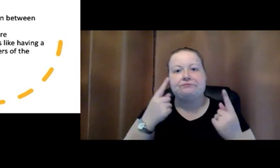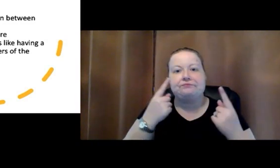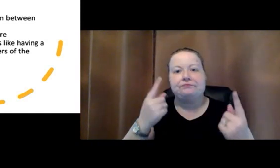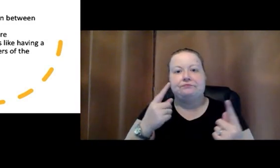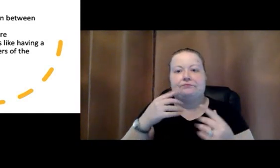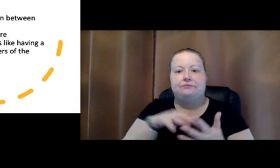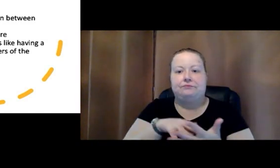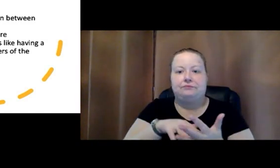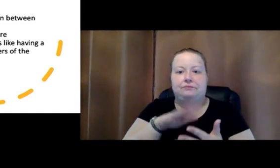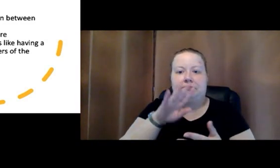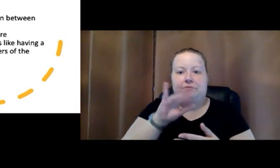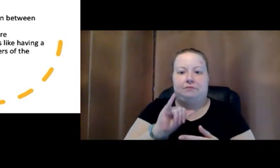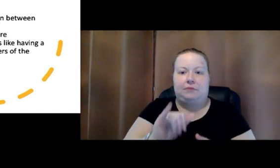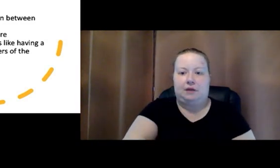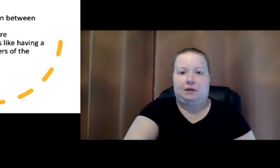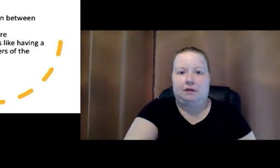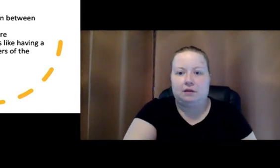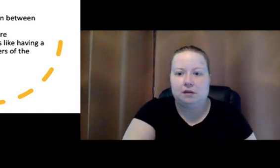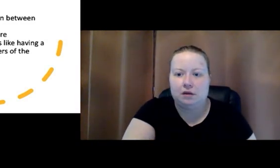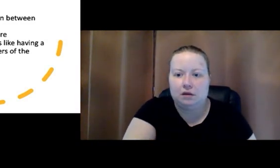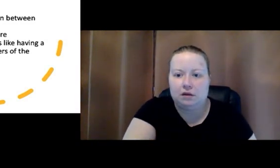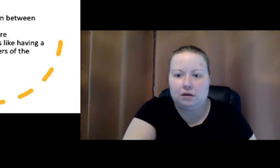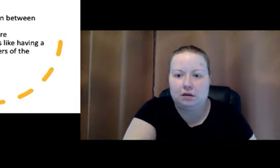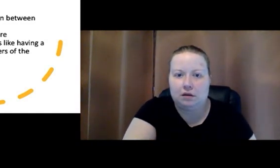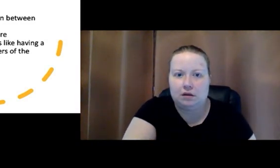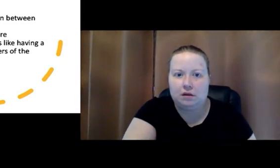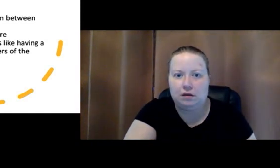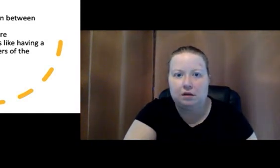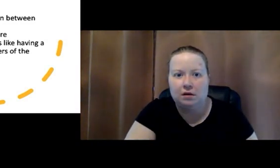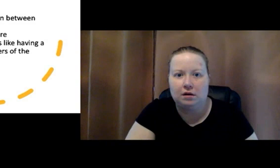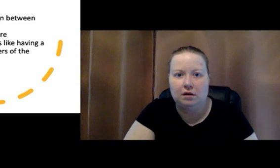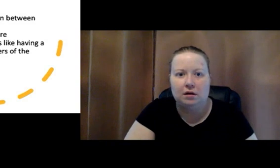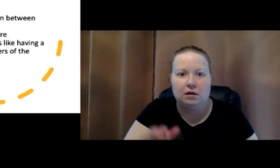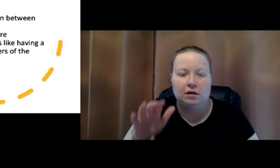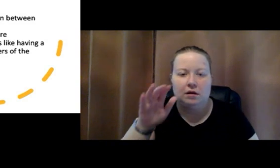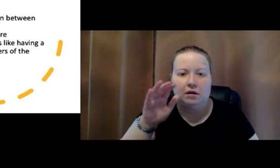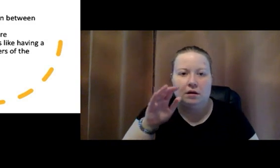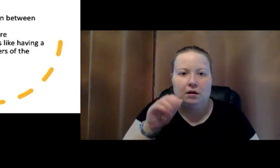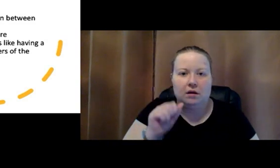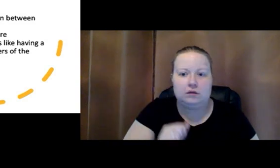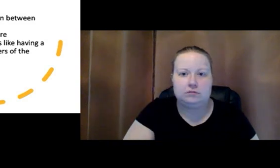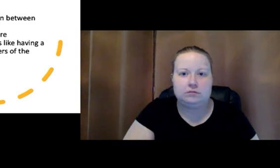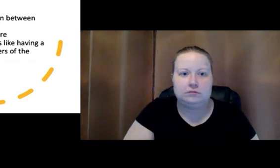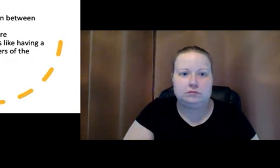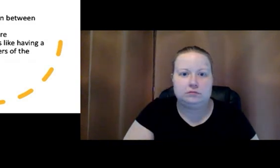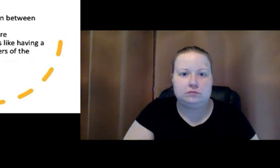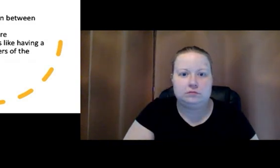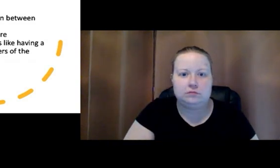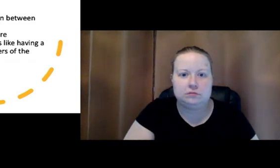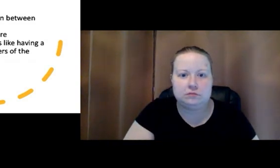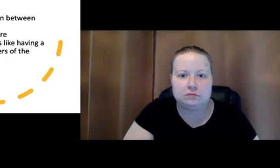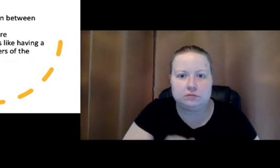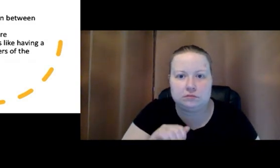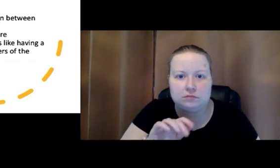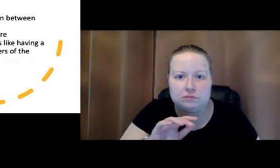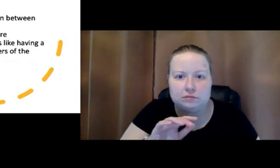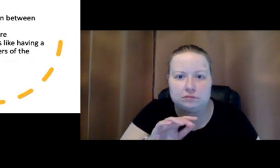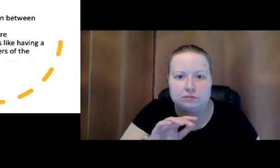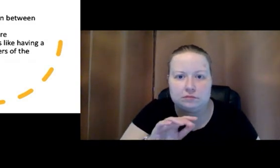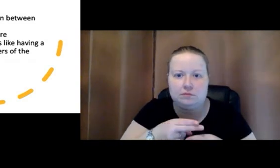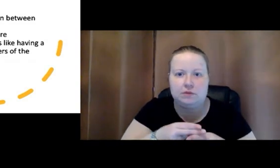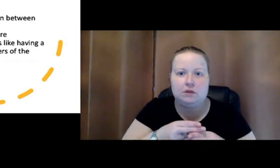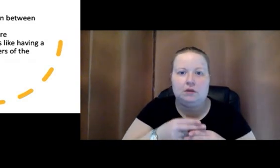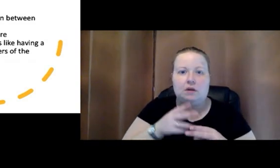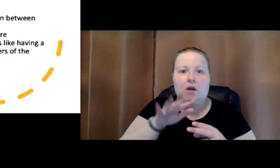Antti Hanikka-Janaho in 2012, and he showed basically that between 1976, around the time of that DARPA meeting,